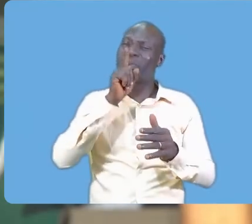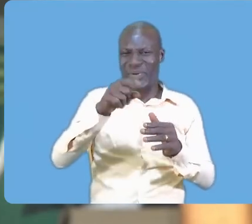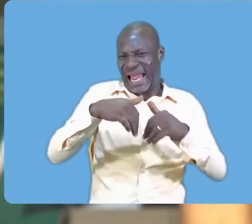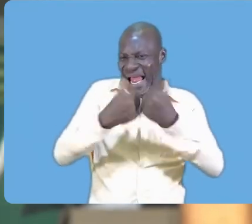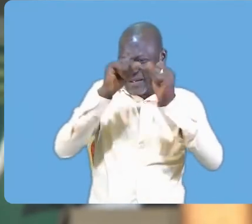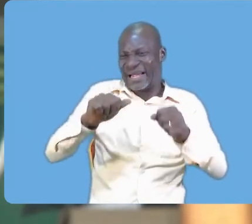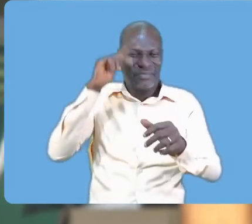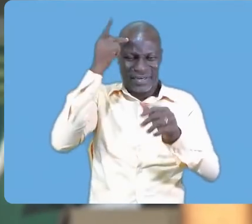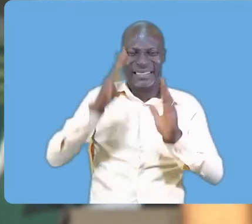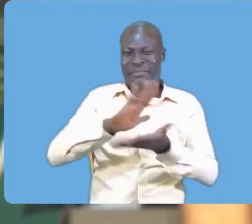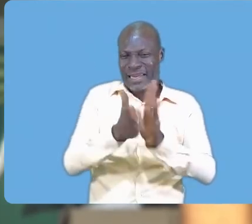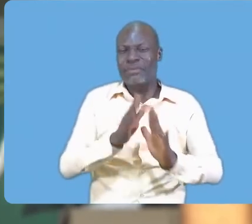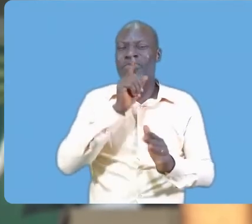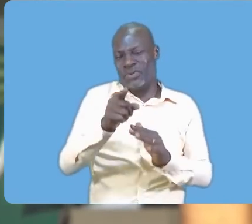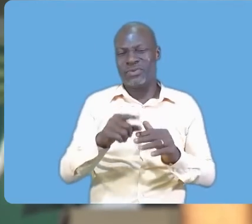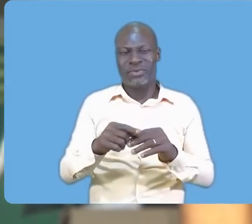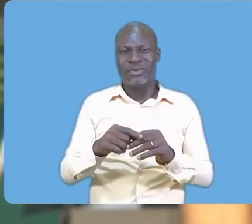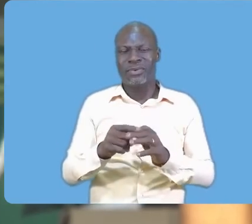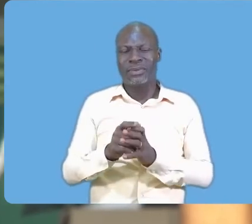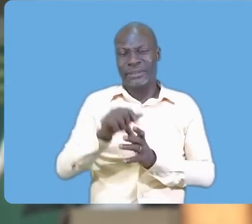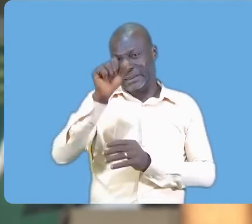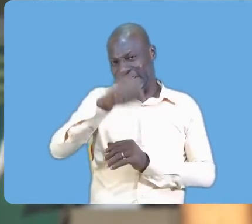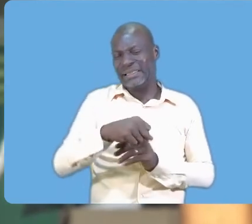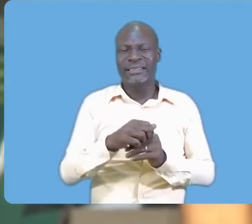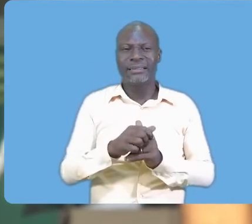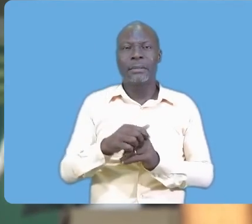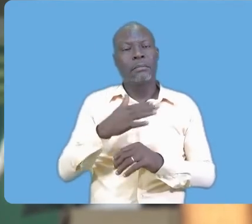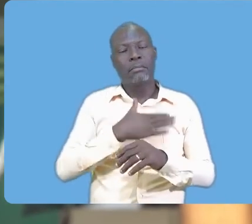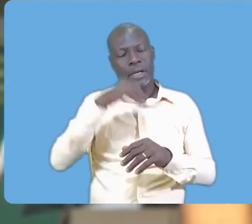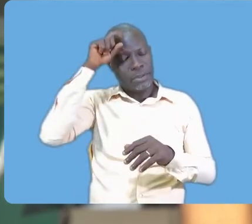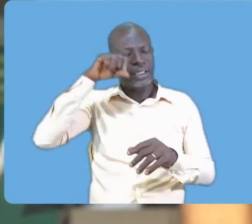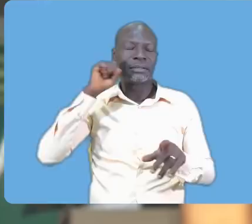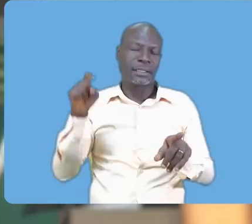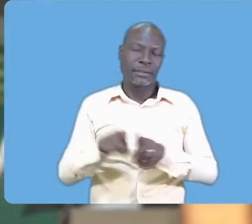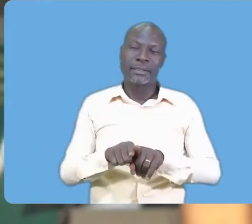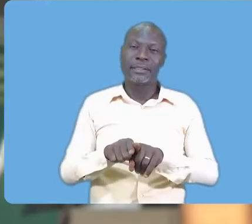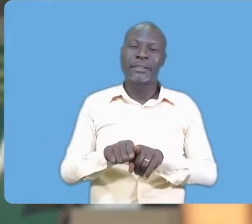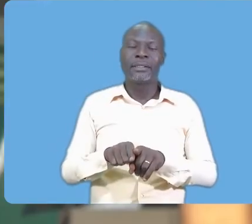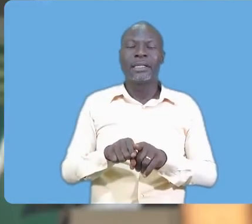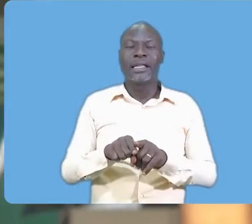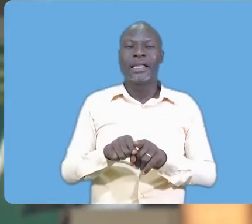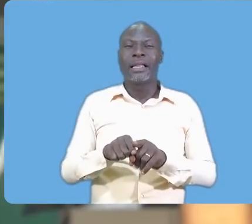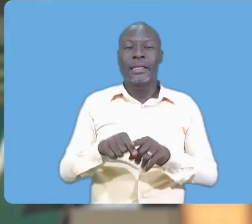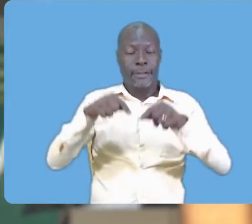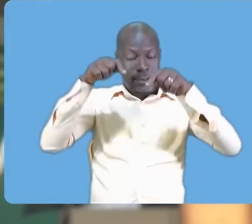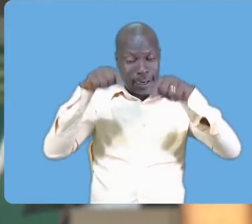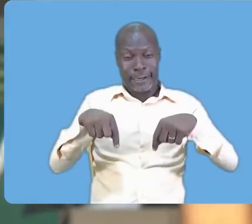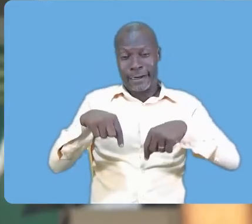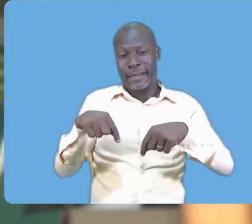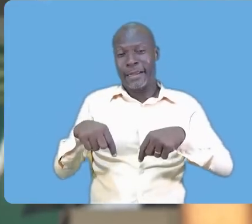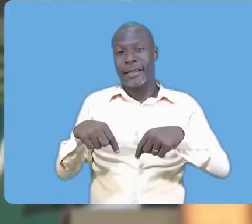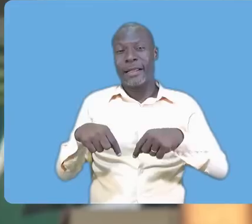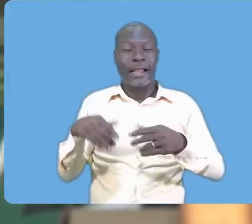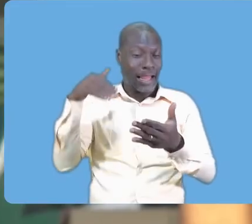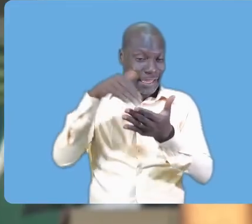but politicians one year. What does a politician know? Many other for air, what you mean? And tea, and ne, my